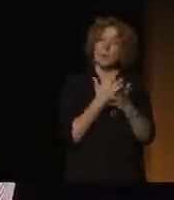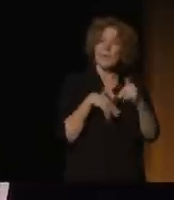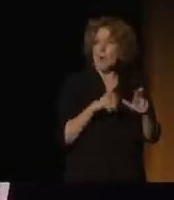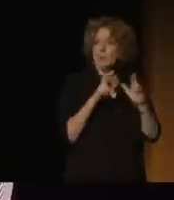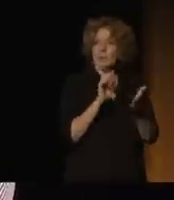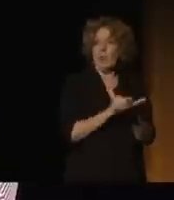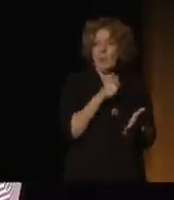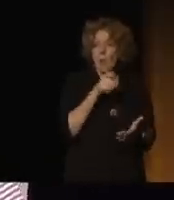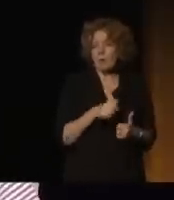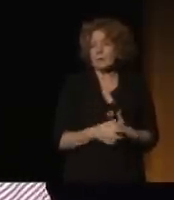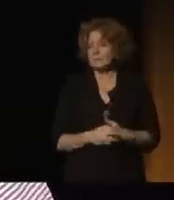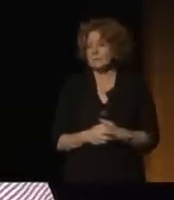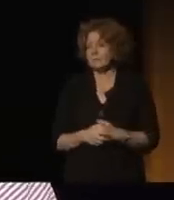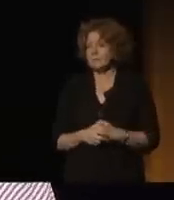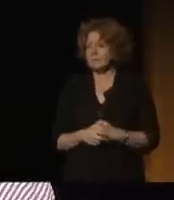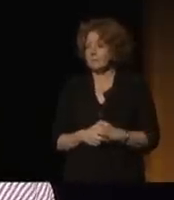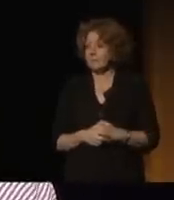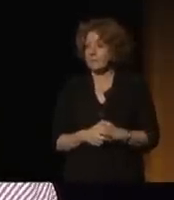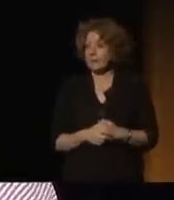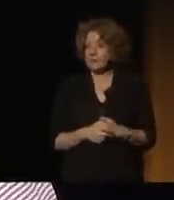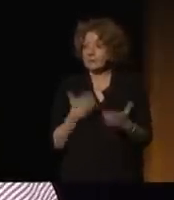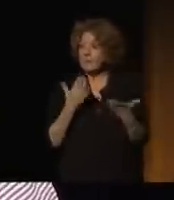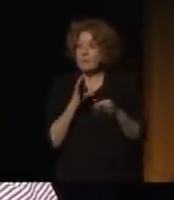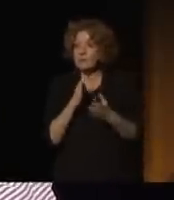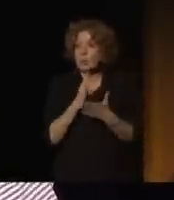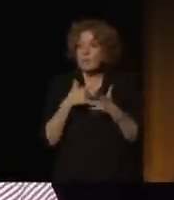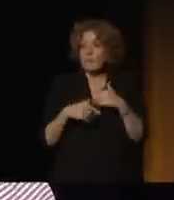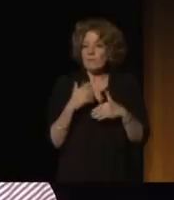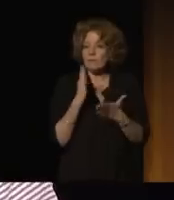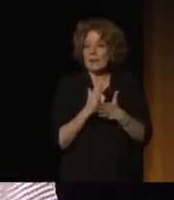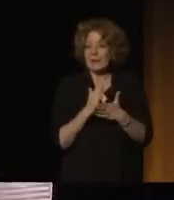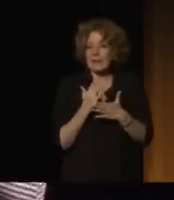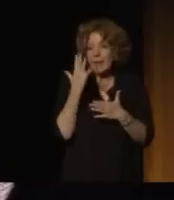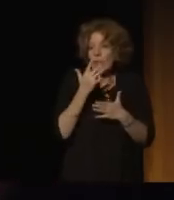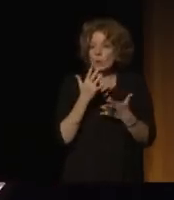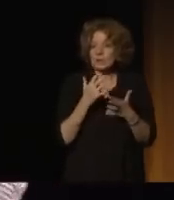but I've never actually thought about that concept, so I can't really answer, but